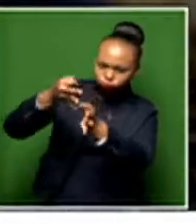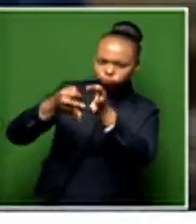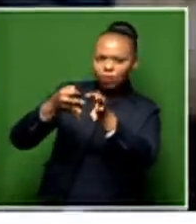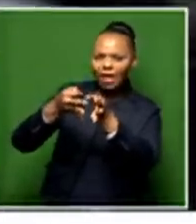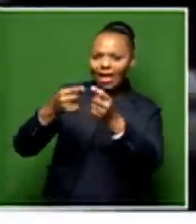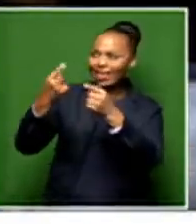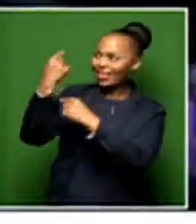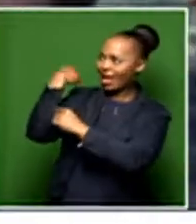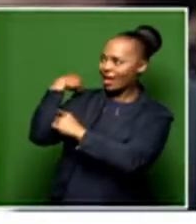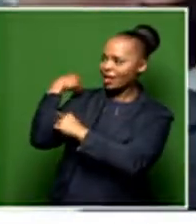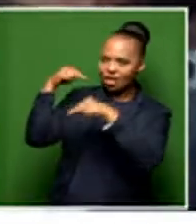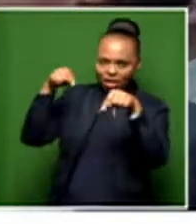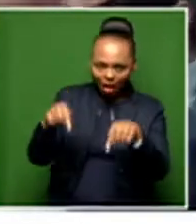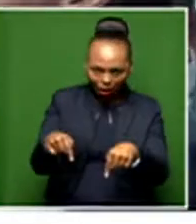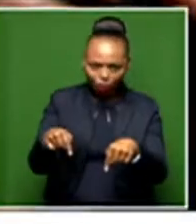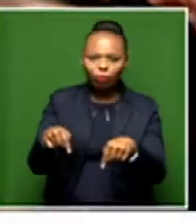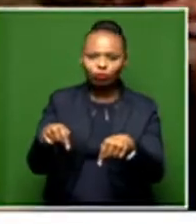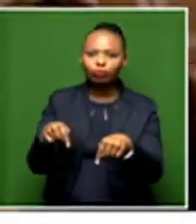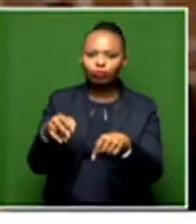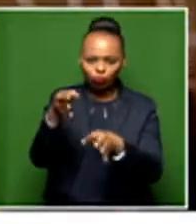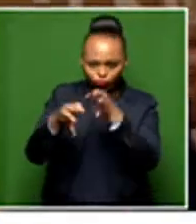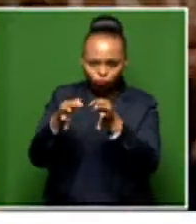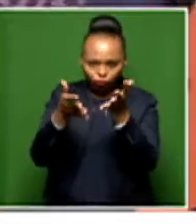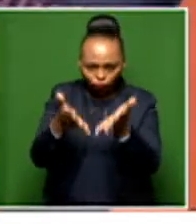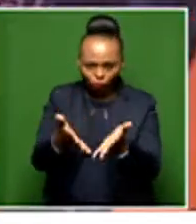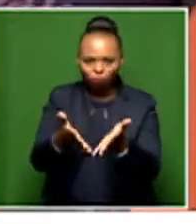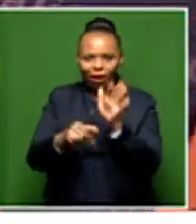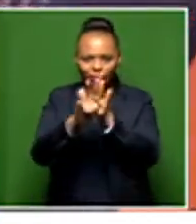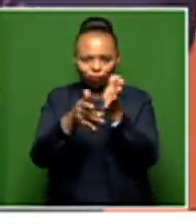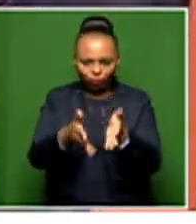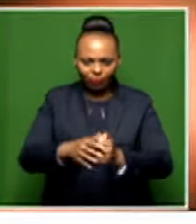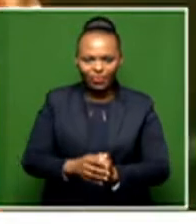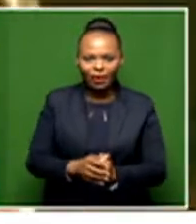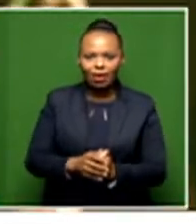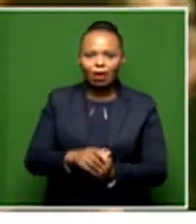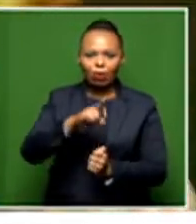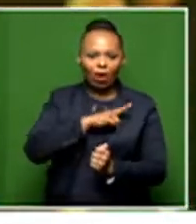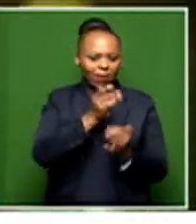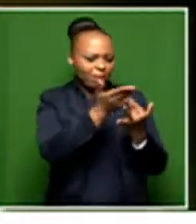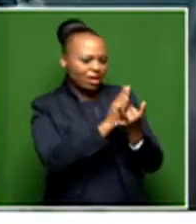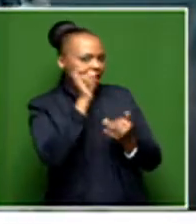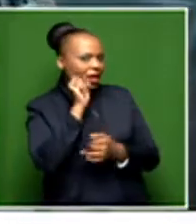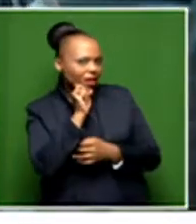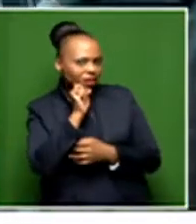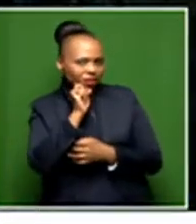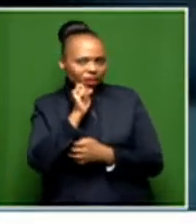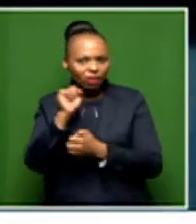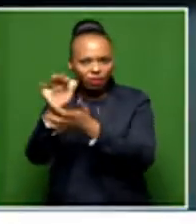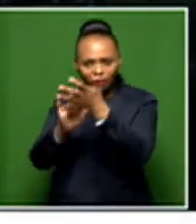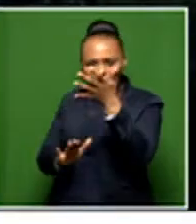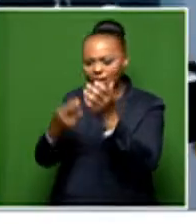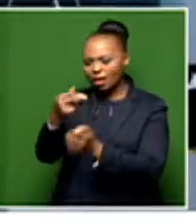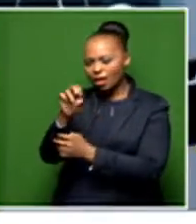then and now, because we start in the Middle Ages with the film Narcissus and Goldman, the legendary story by Hermann Hesse, which